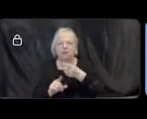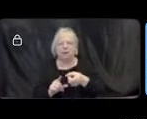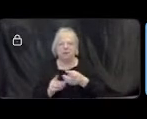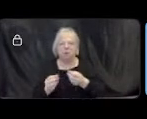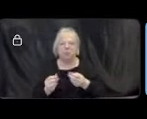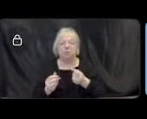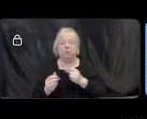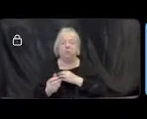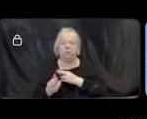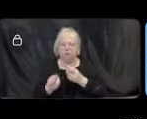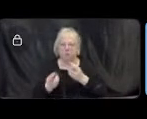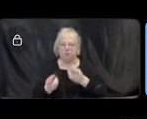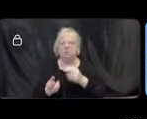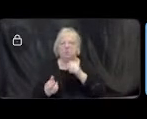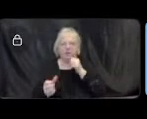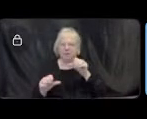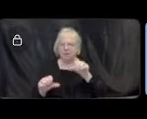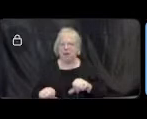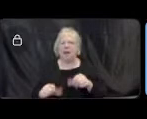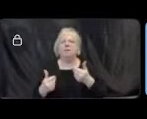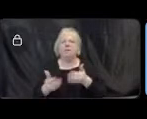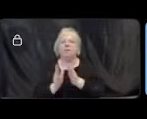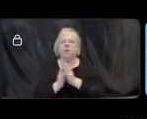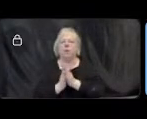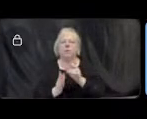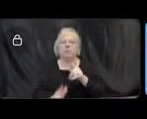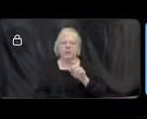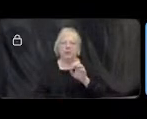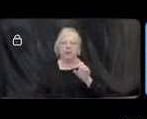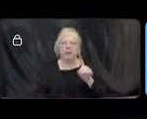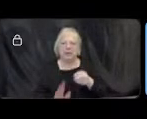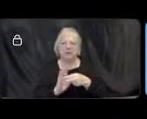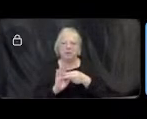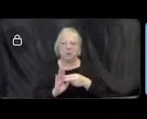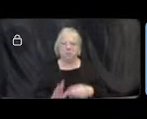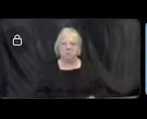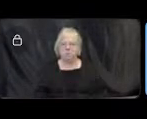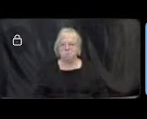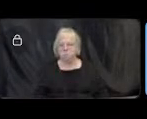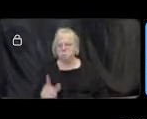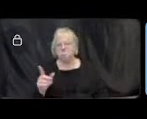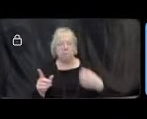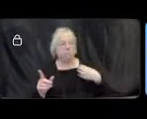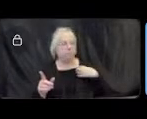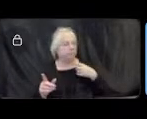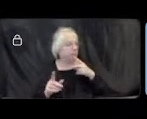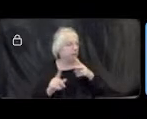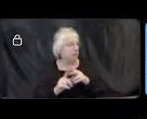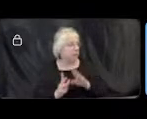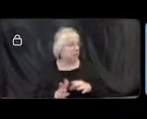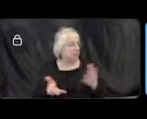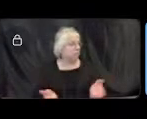recommends denial of the requested PCD zoning. Is the applicant present?